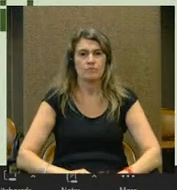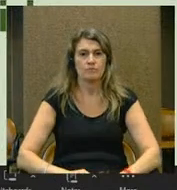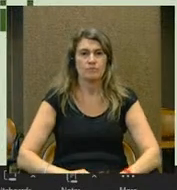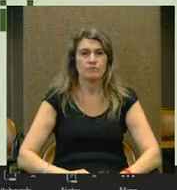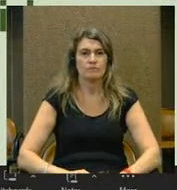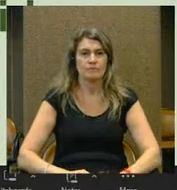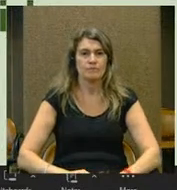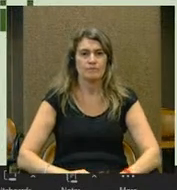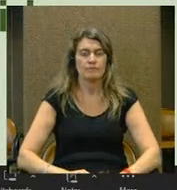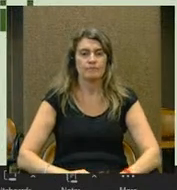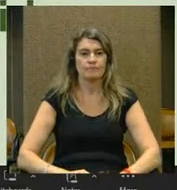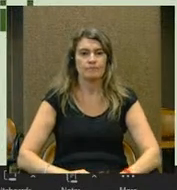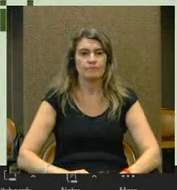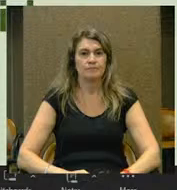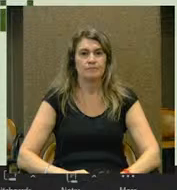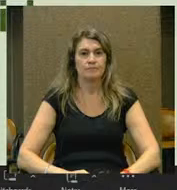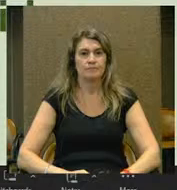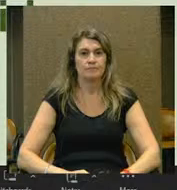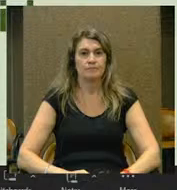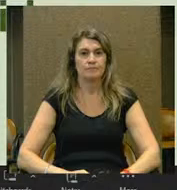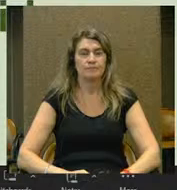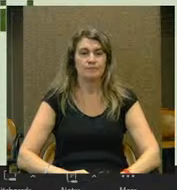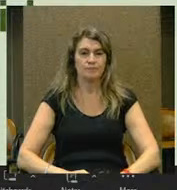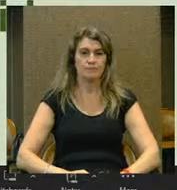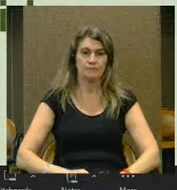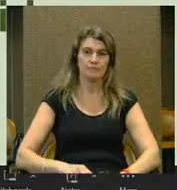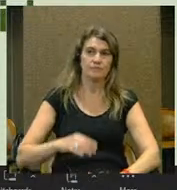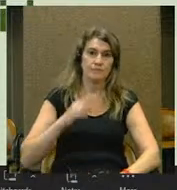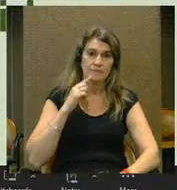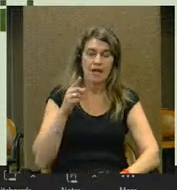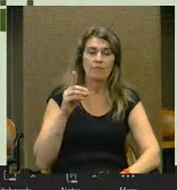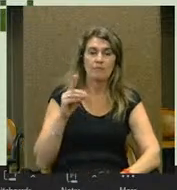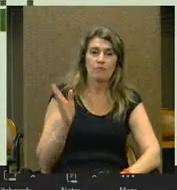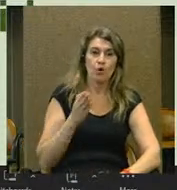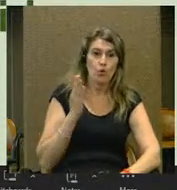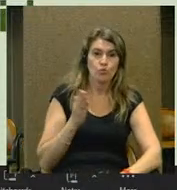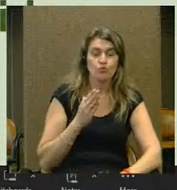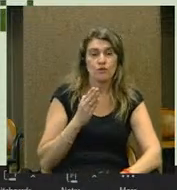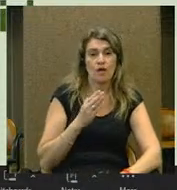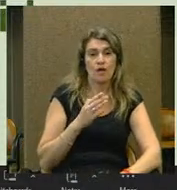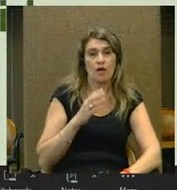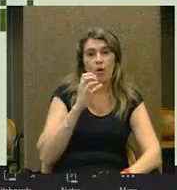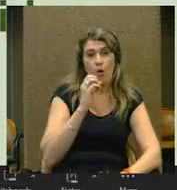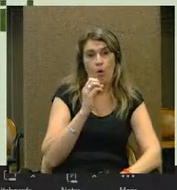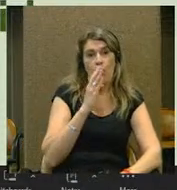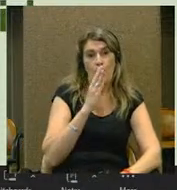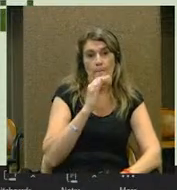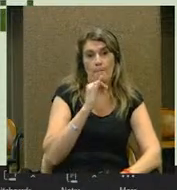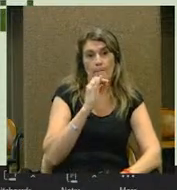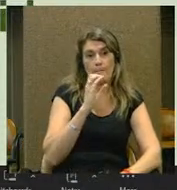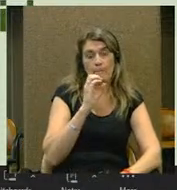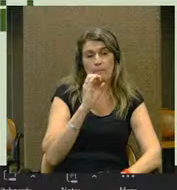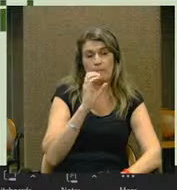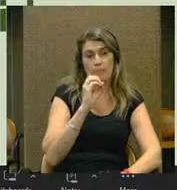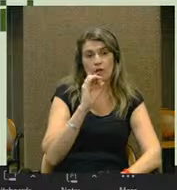So I'll now move on to opioid production. And like the previous